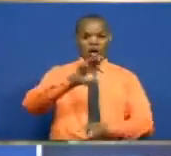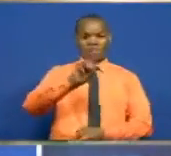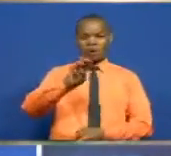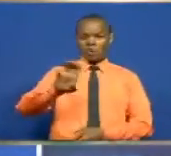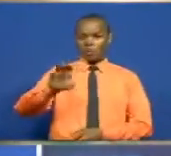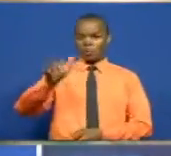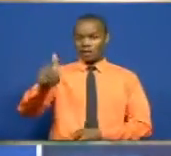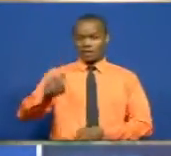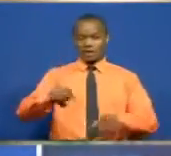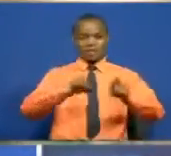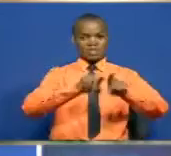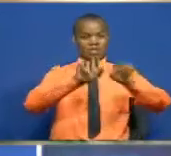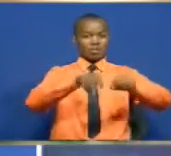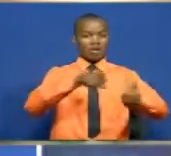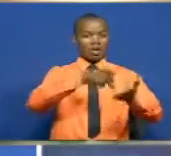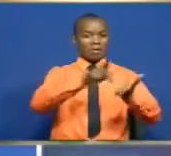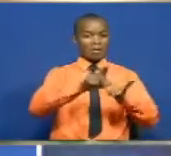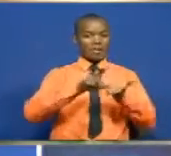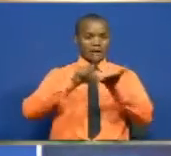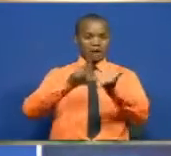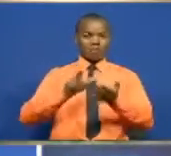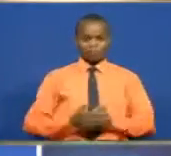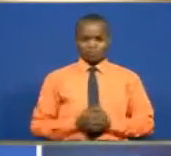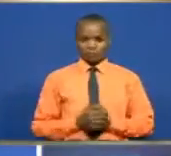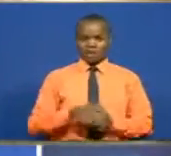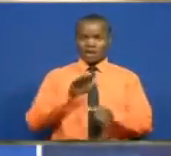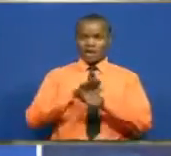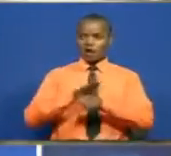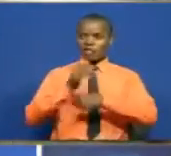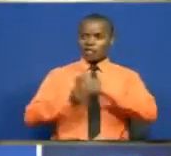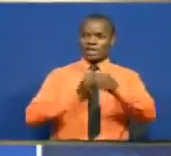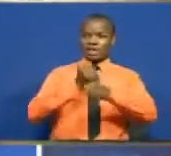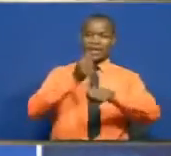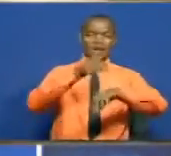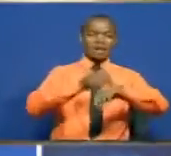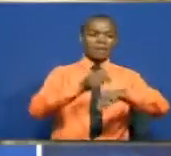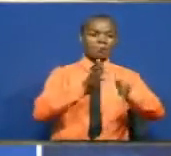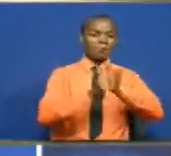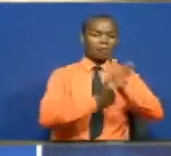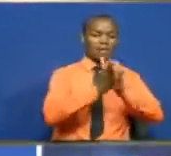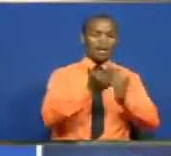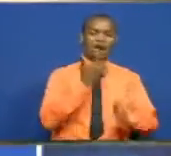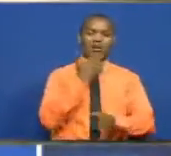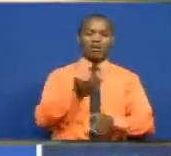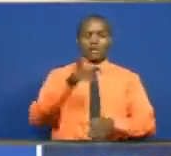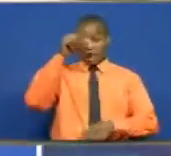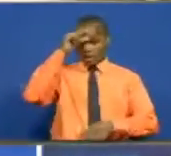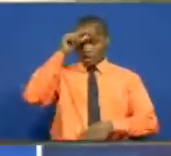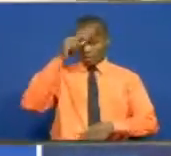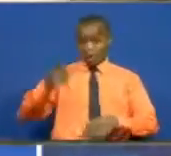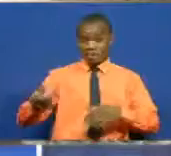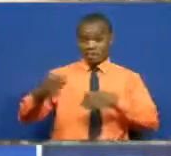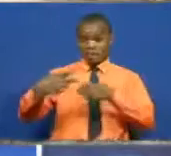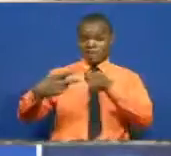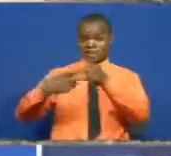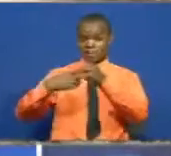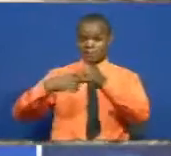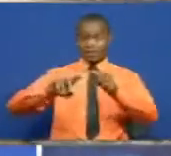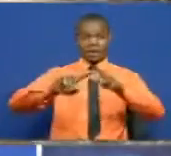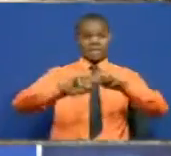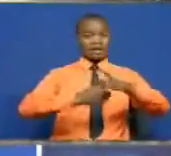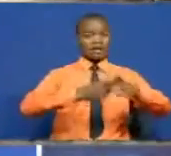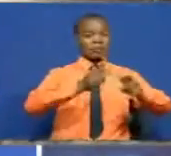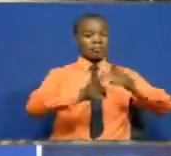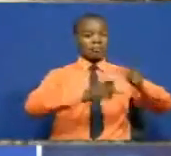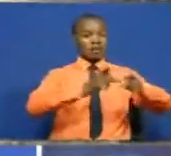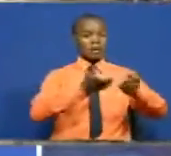to plug its deficit. Despite many years of failed privatization plans, the government in July this year jump-started the process of